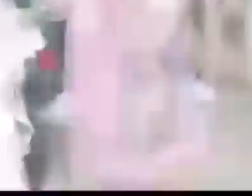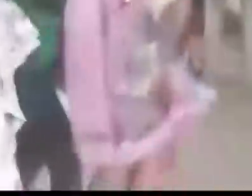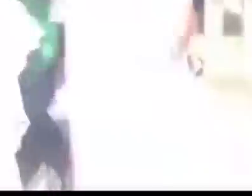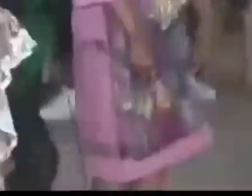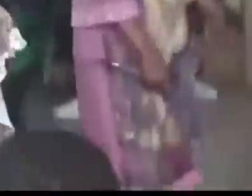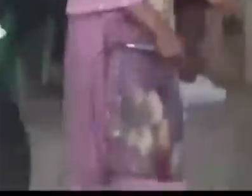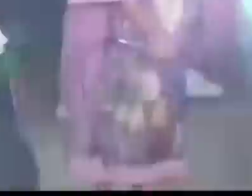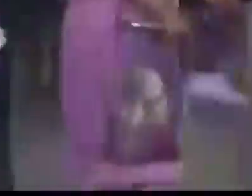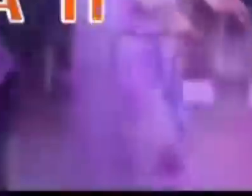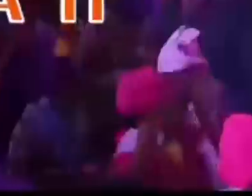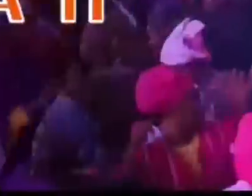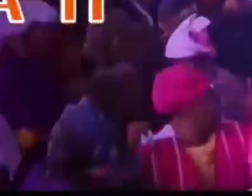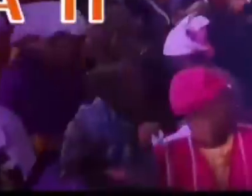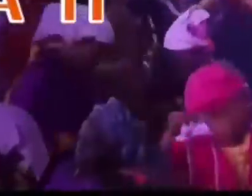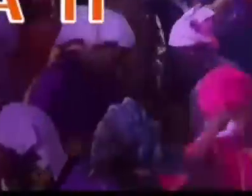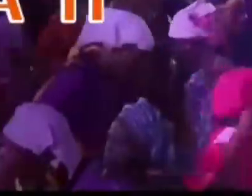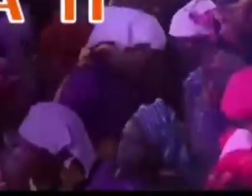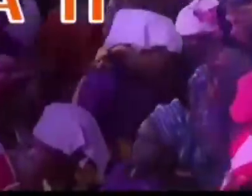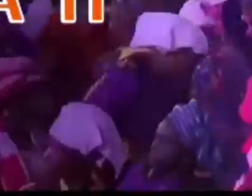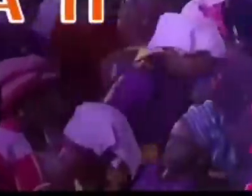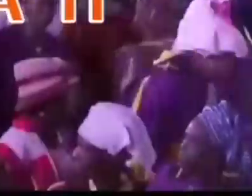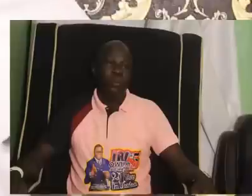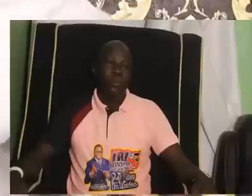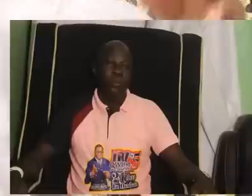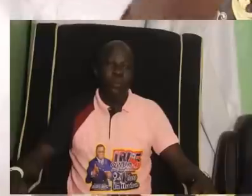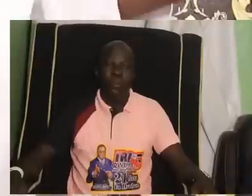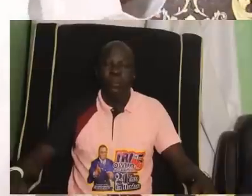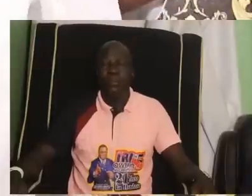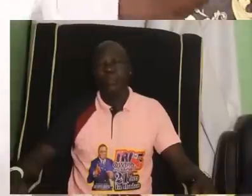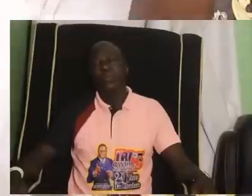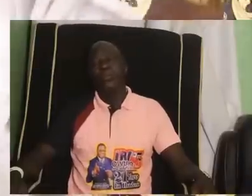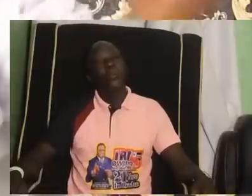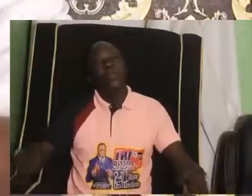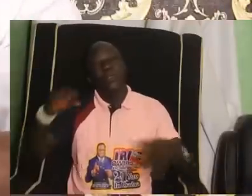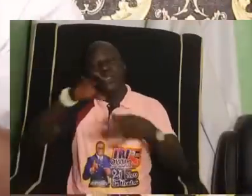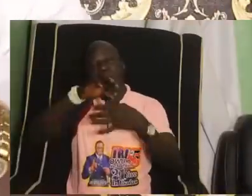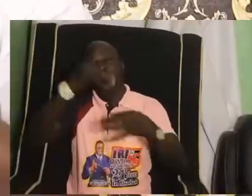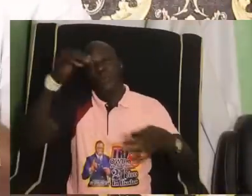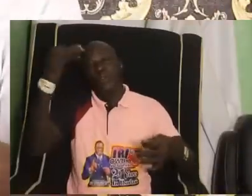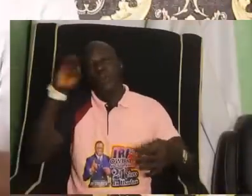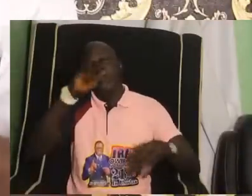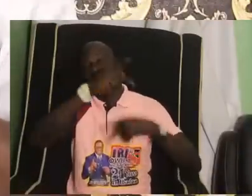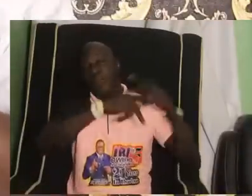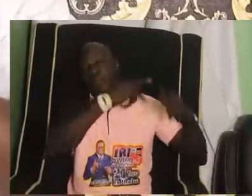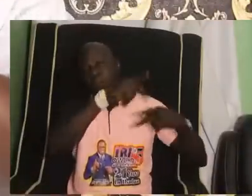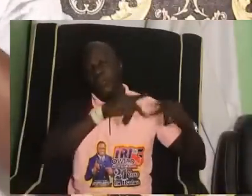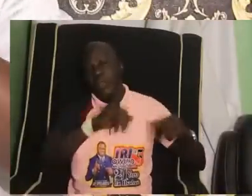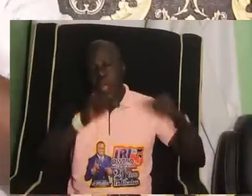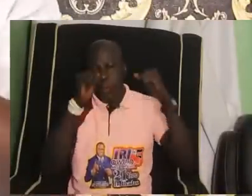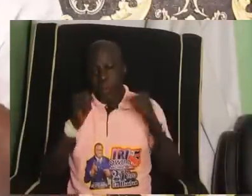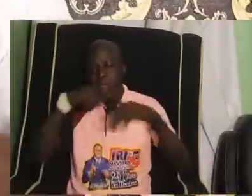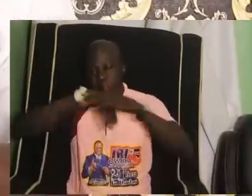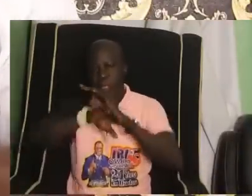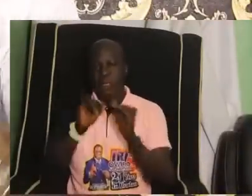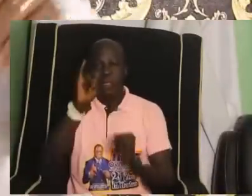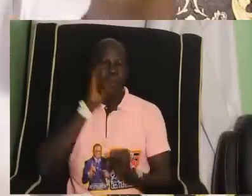fall. Uya kajoni awa ogun wa lawati emi awon wole spirit of the prophet agbara Israel